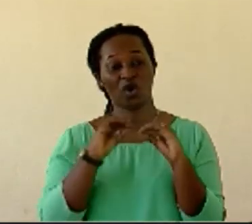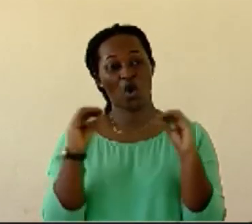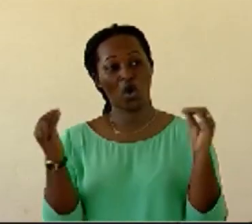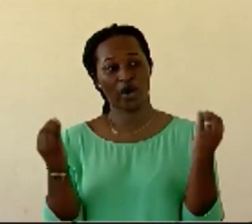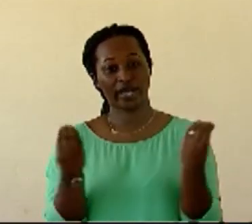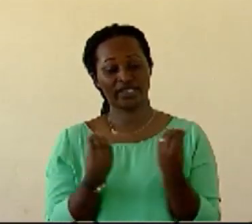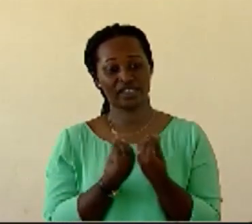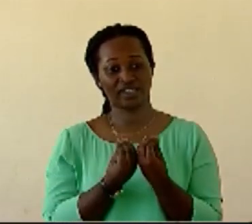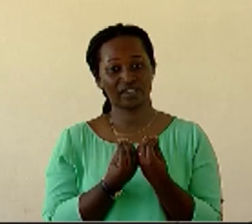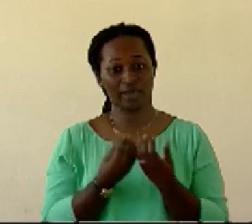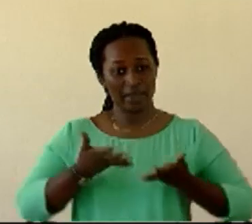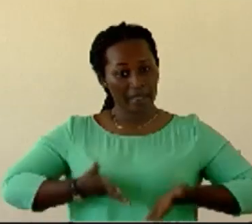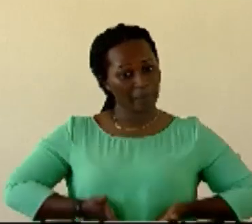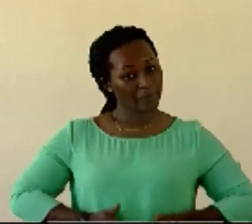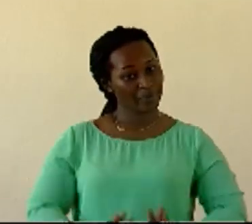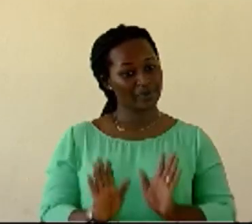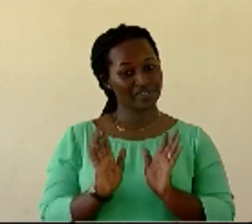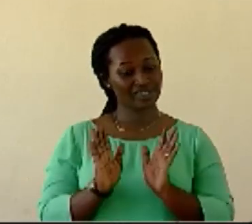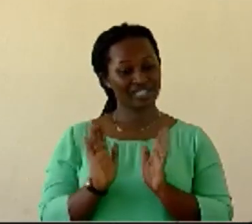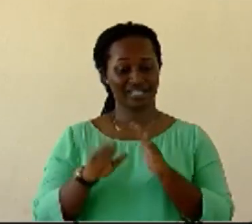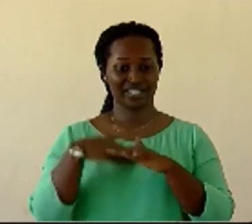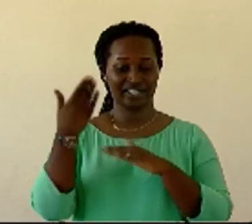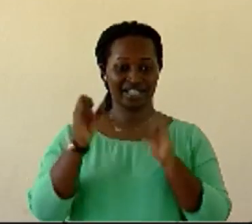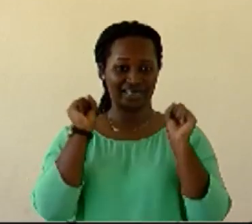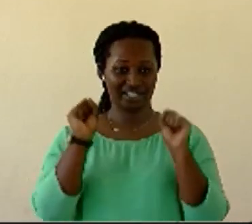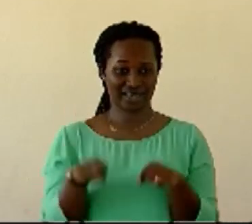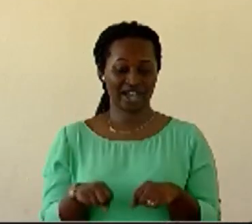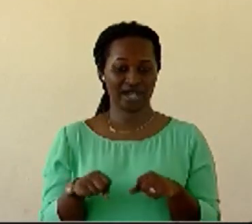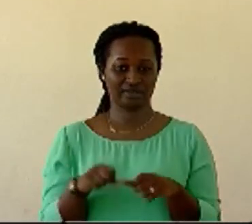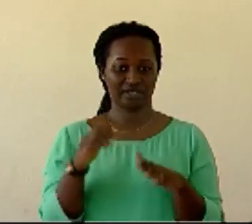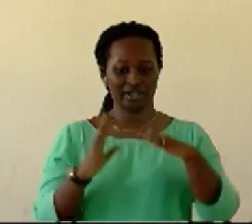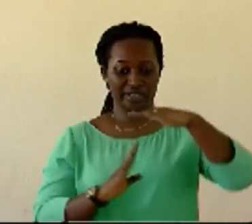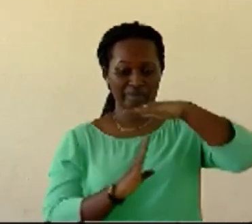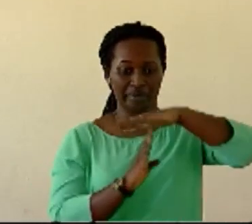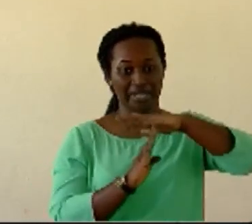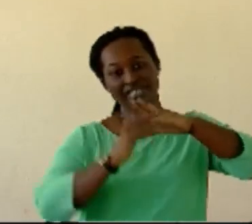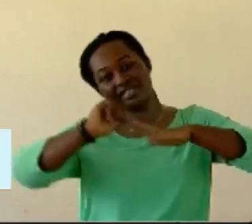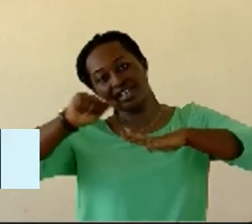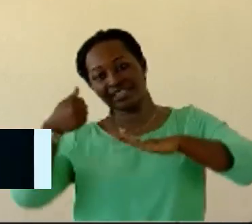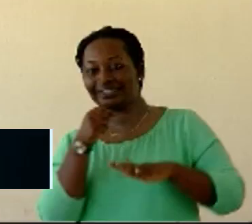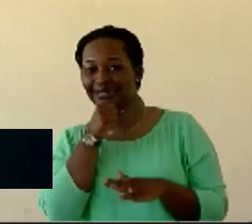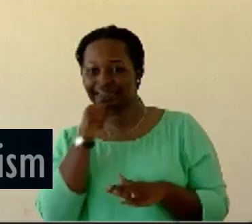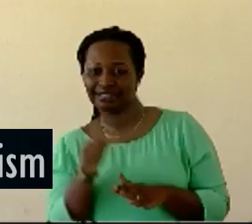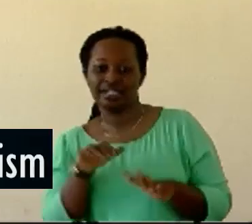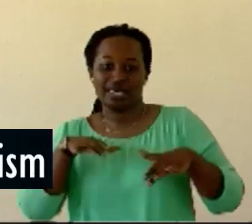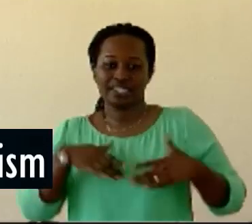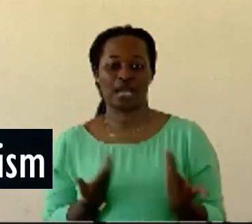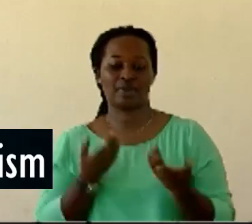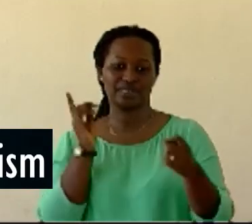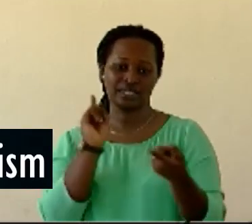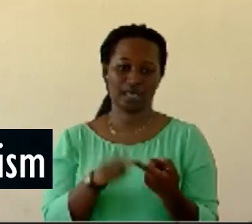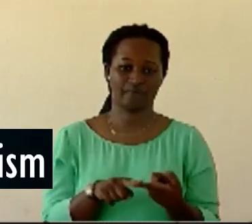organisms reproduce so that they can replace the ones which are dead. That